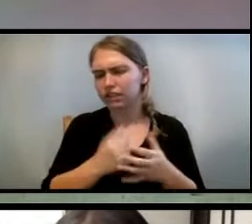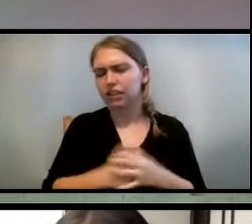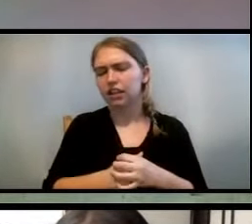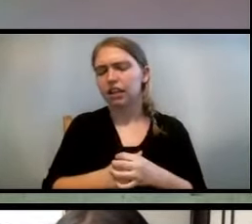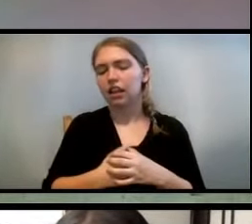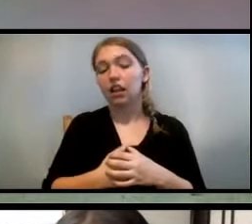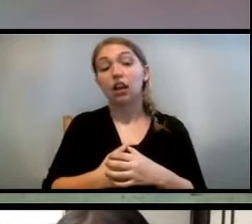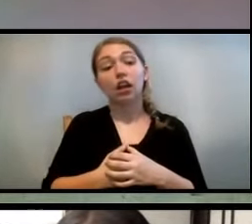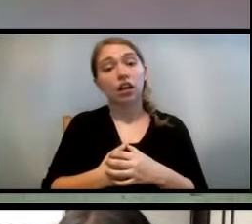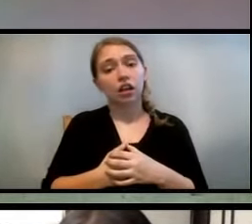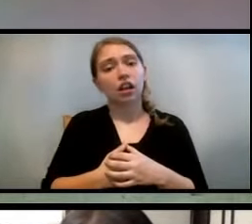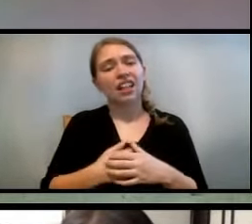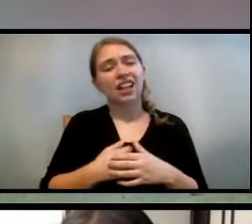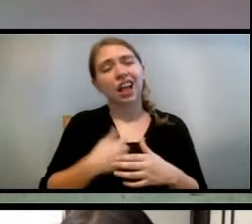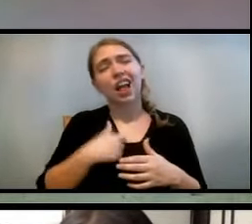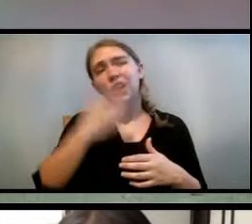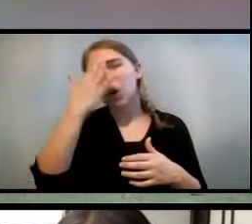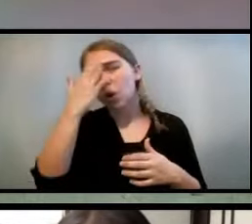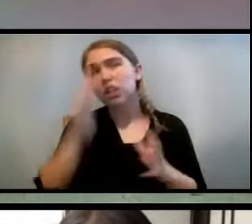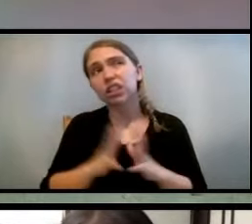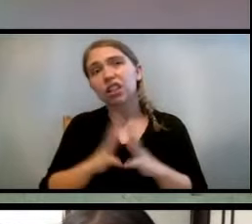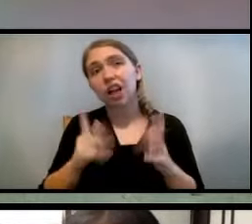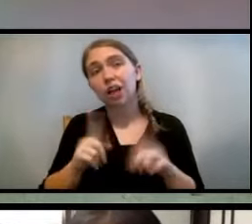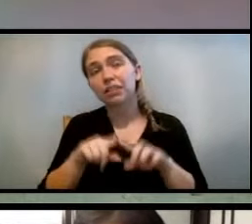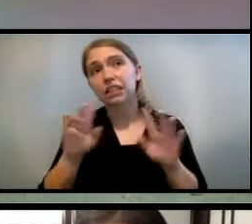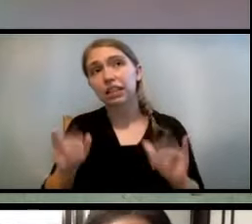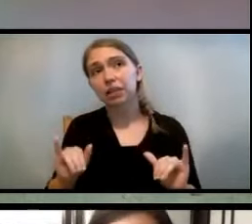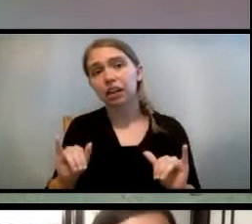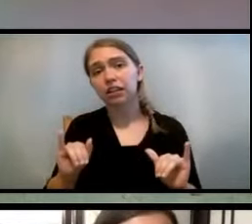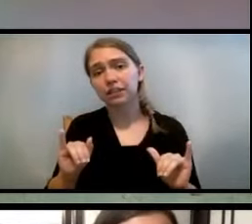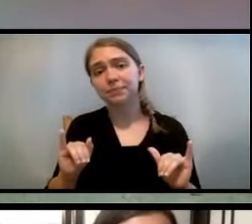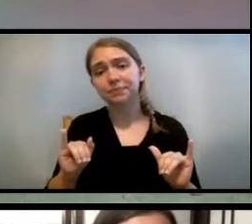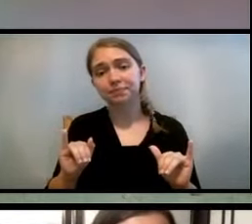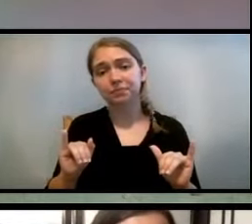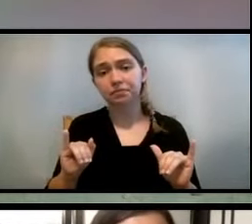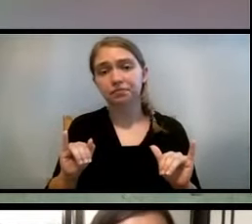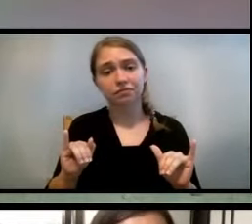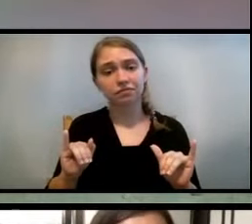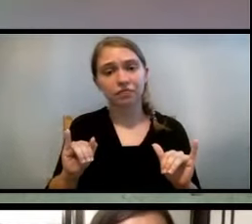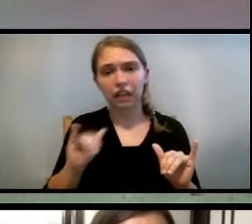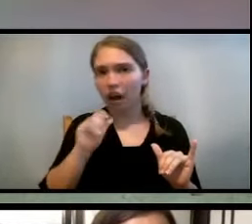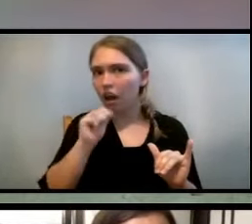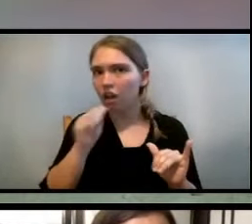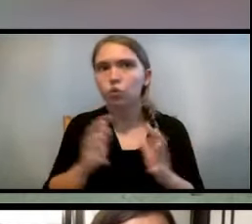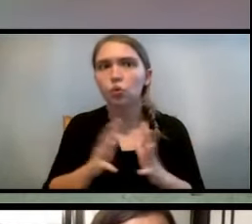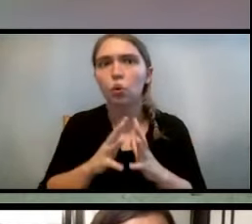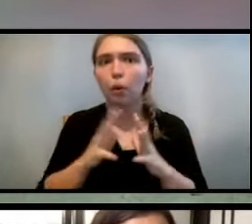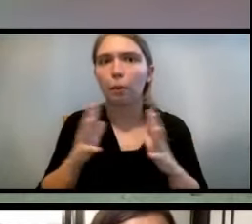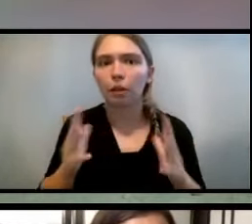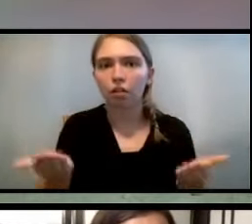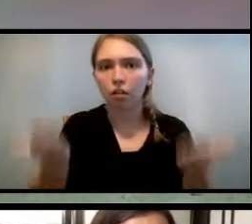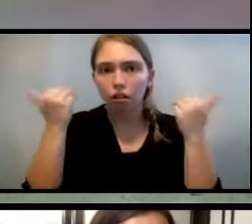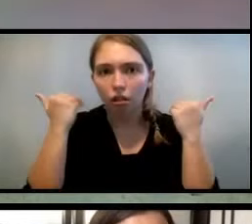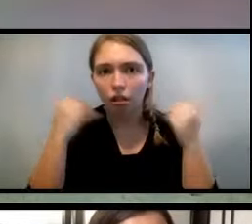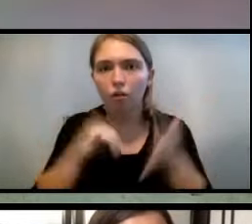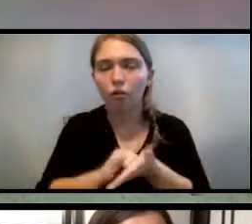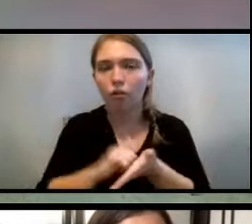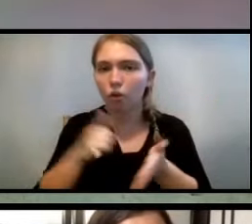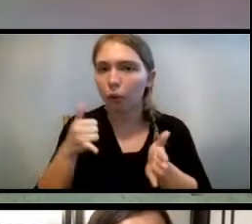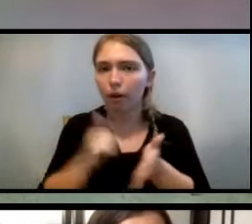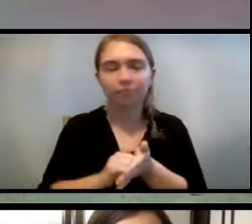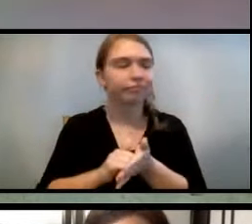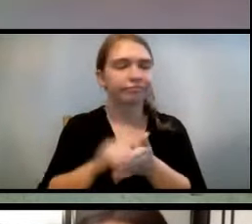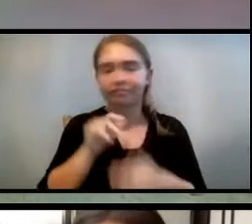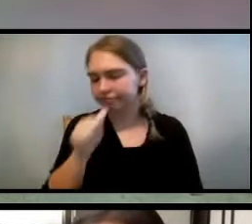know, that's a lot, but, like, at the same time, it's not so much that it's impossible. So just, like,